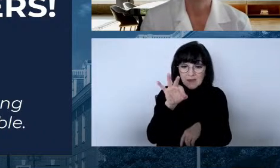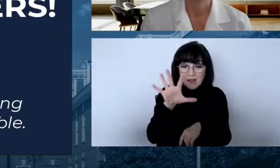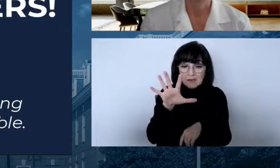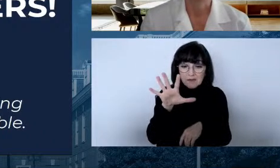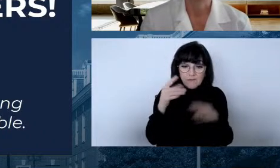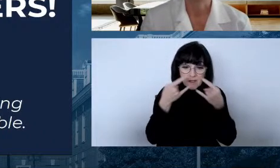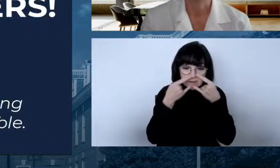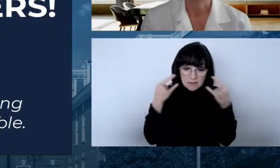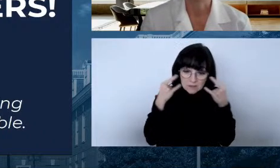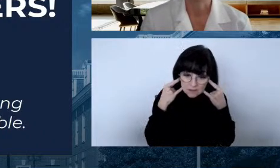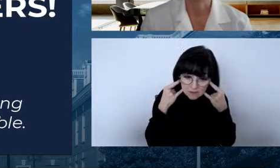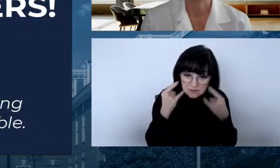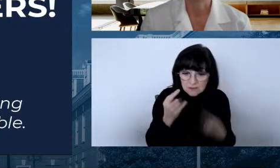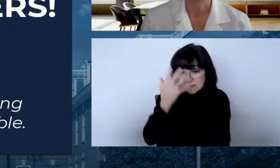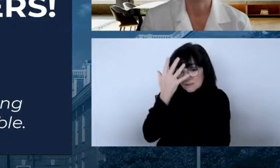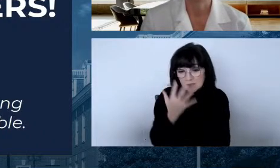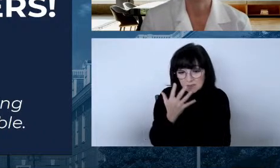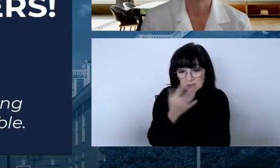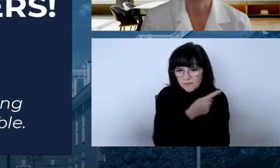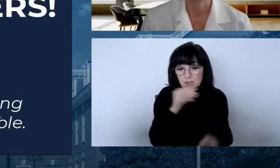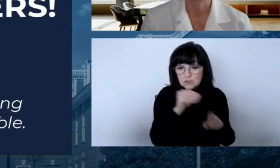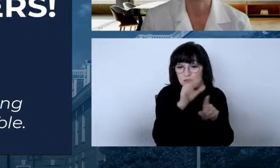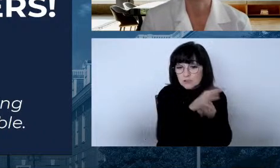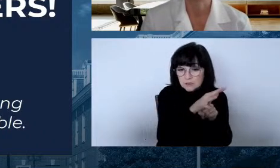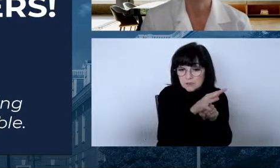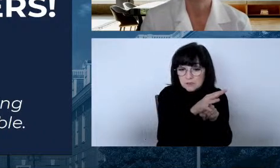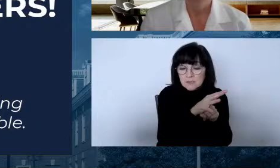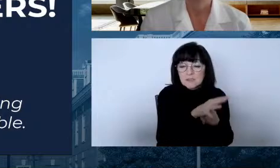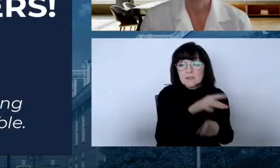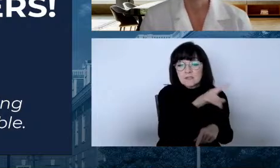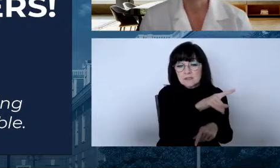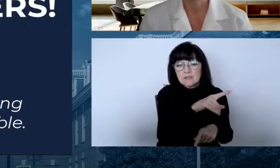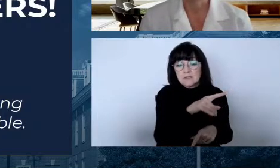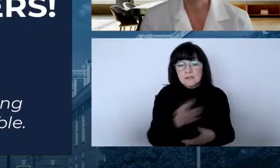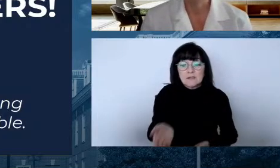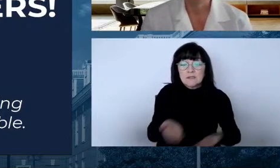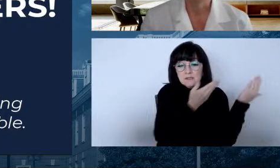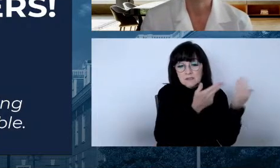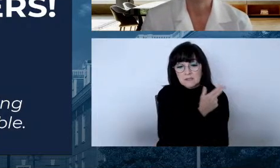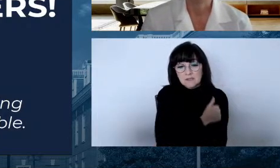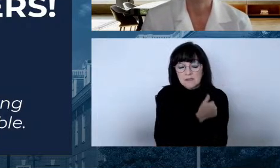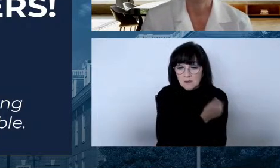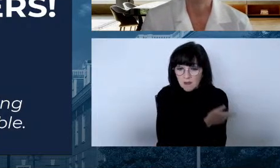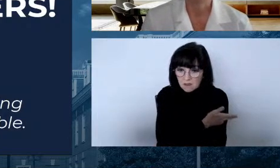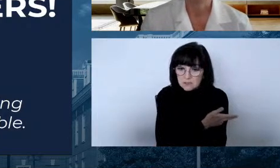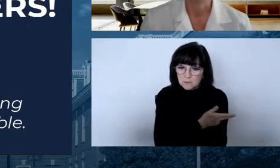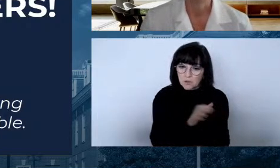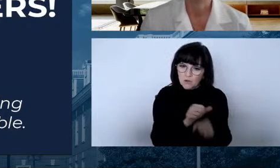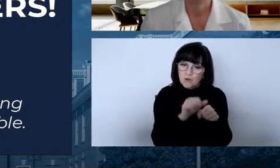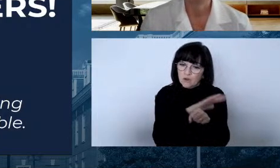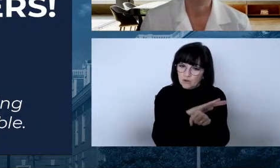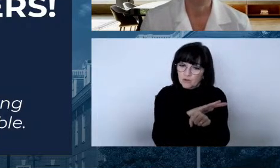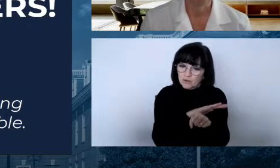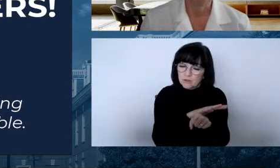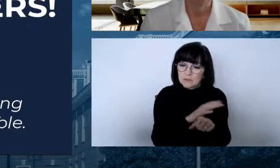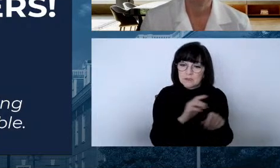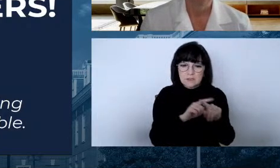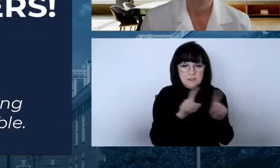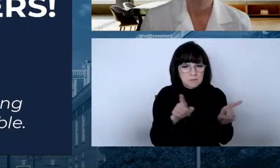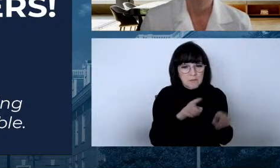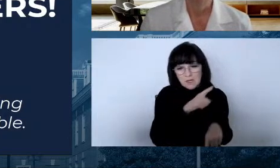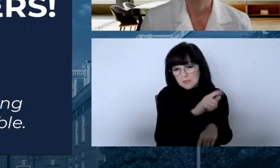And unfortunately, she was exposed last week and hospitalized for COVID. But I firmly believe that she was not on a ventilator. She was